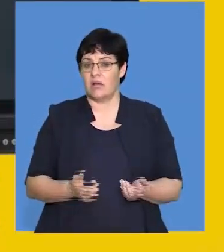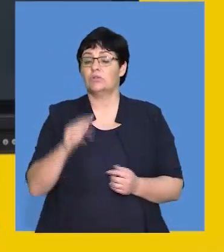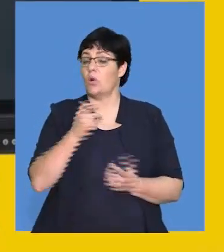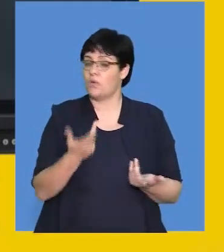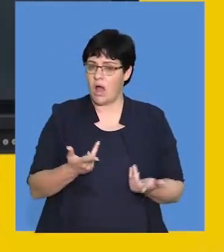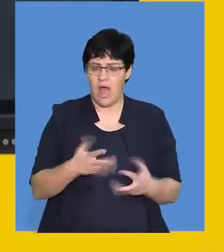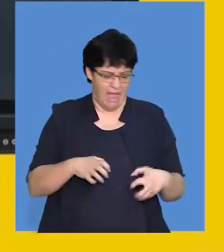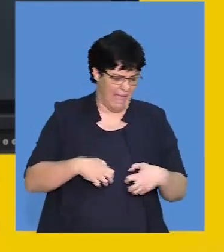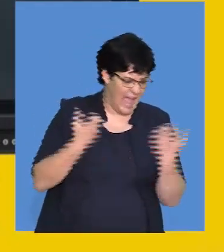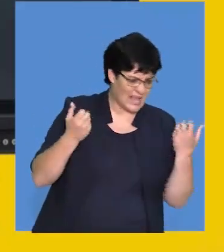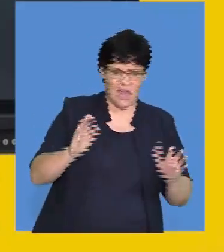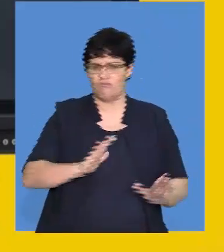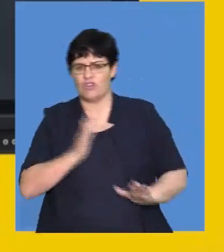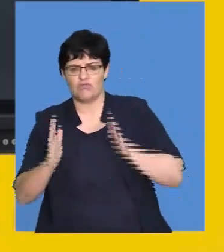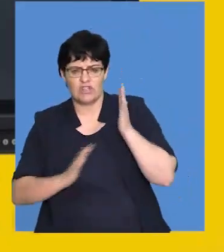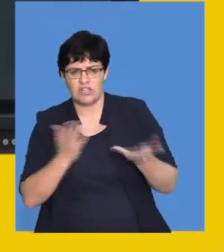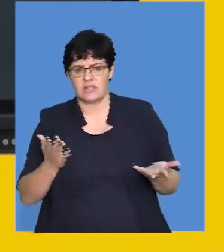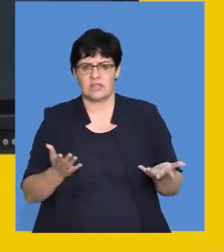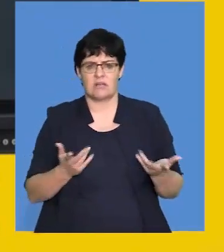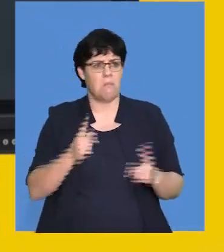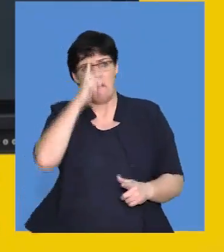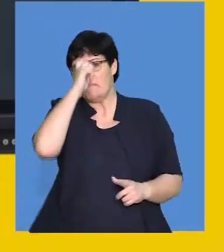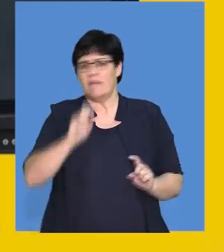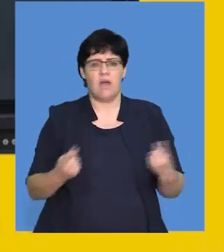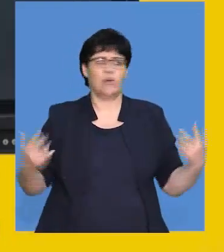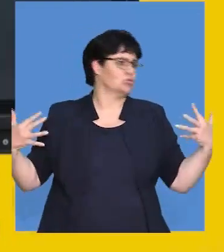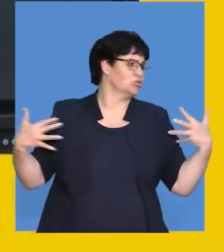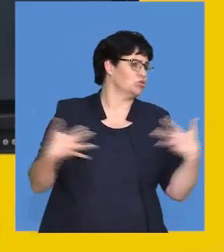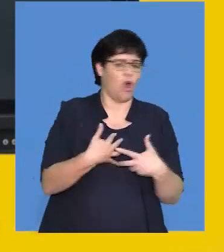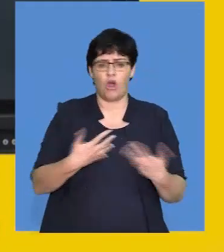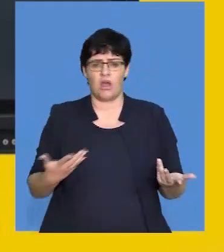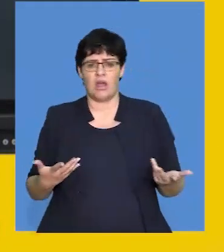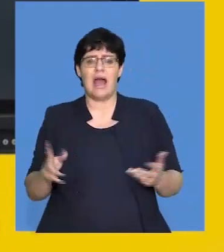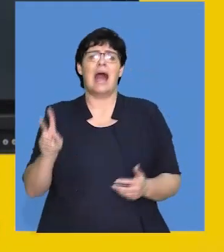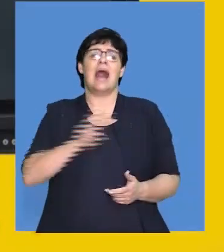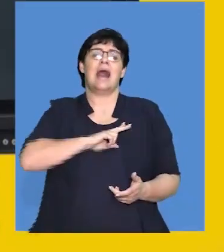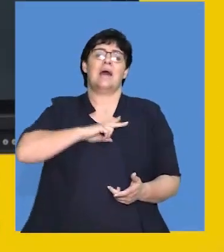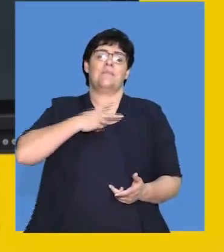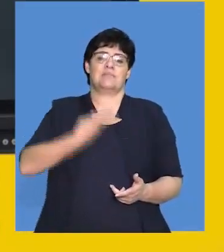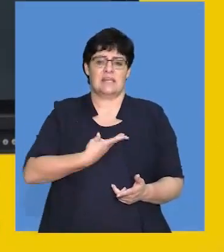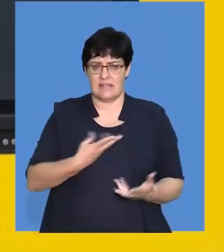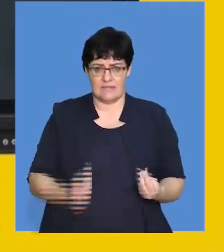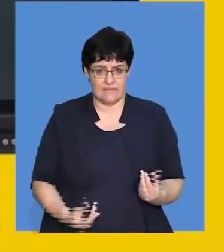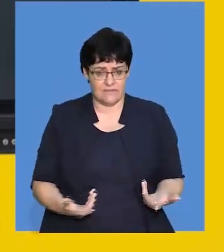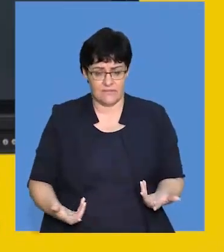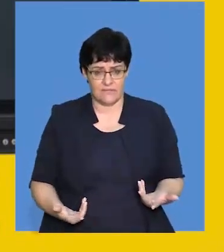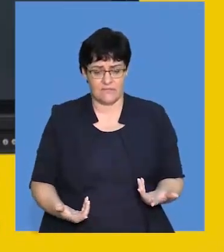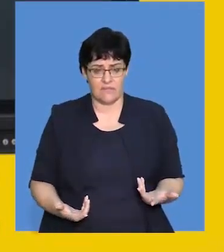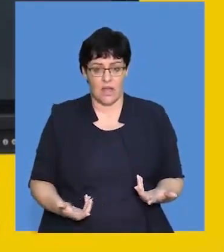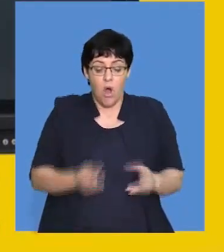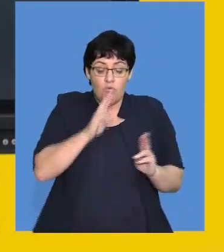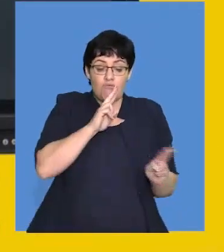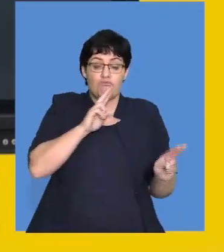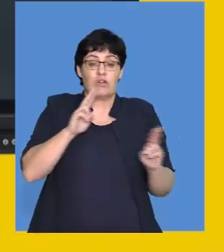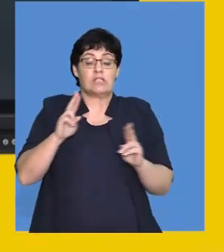anger, frustration, disbelief, shock. He is upset. Now, you cannot respond to this